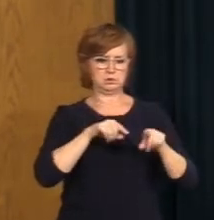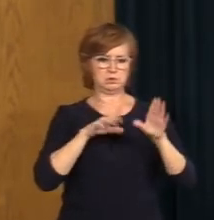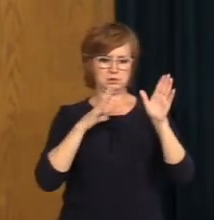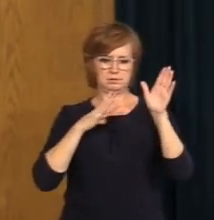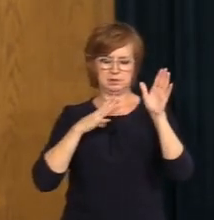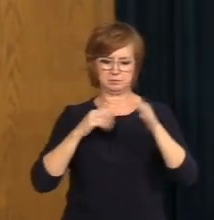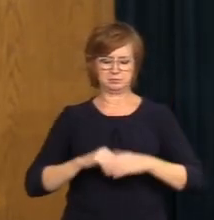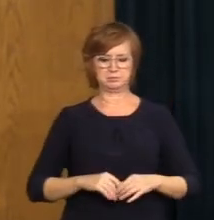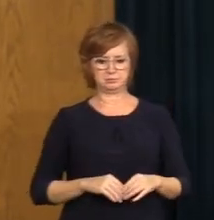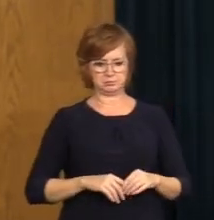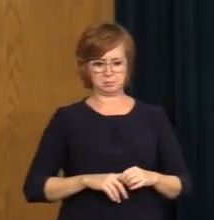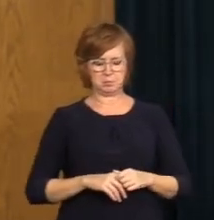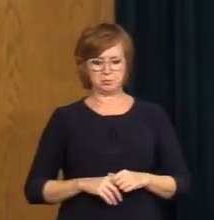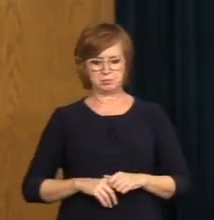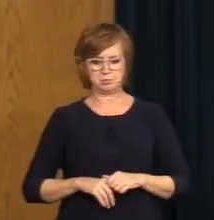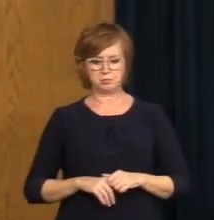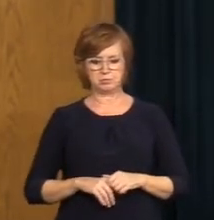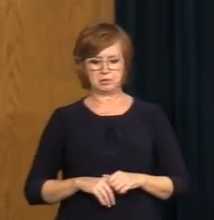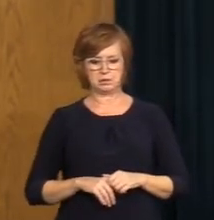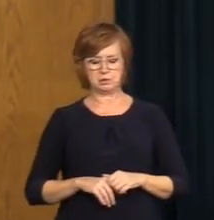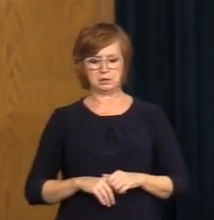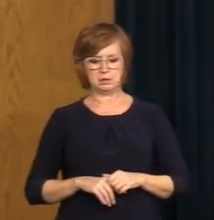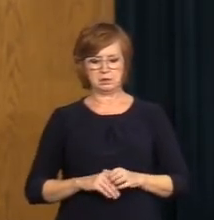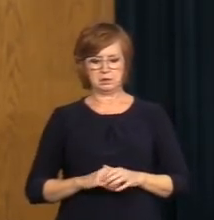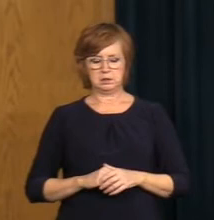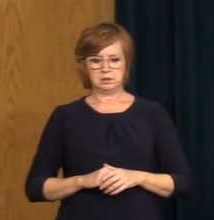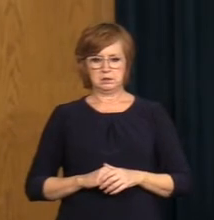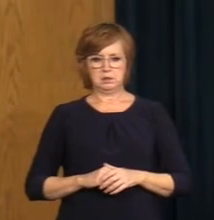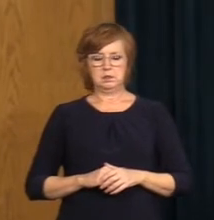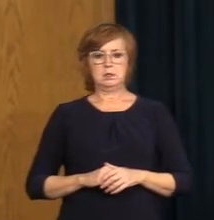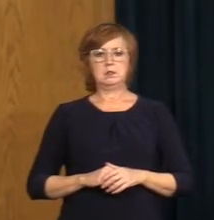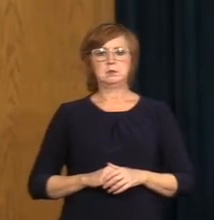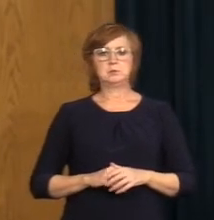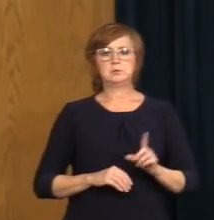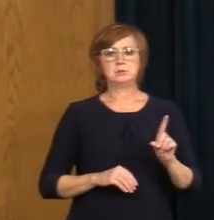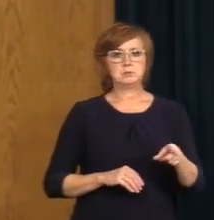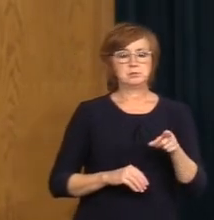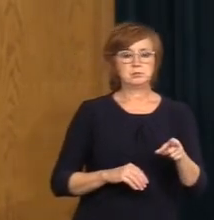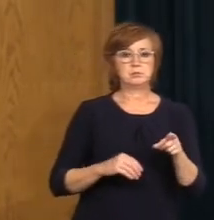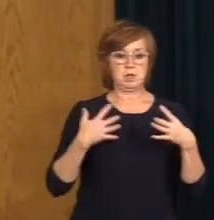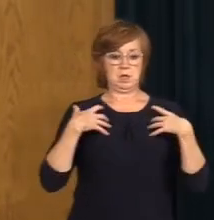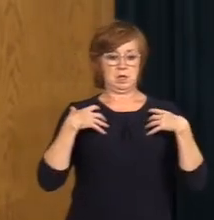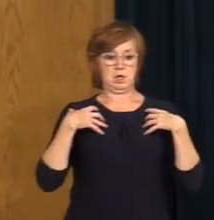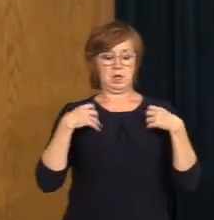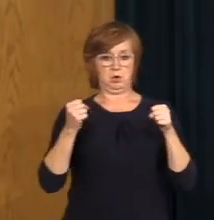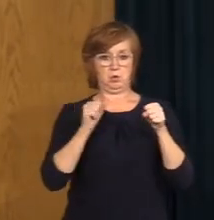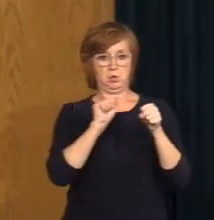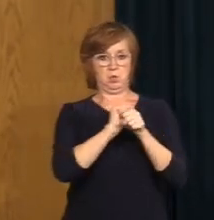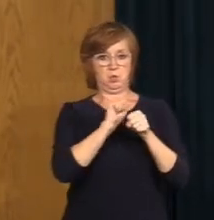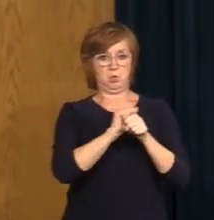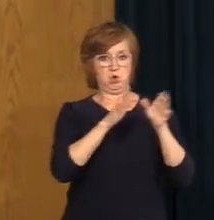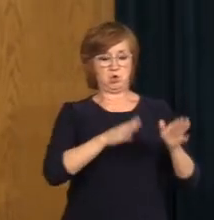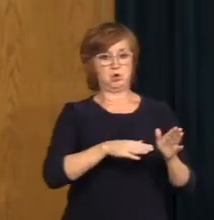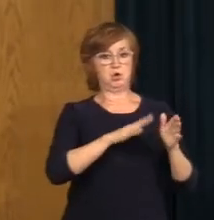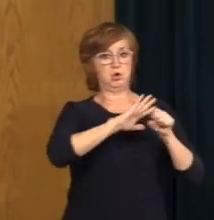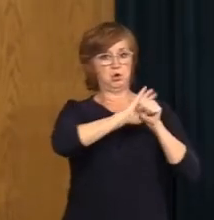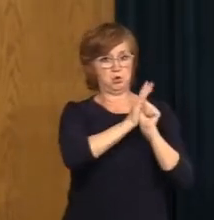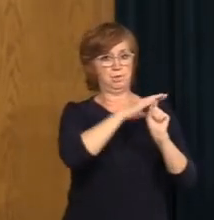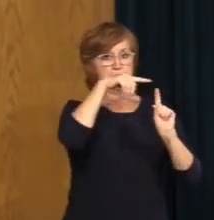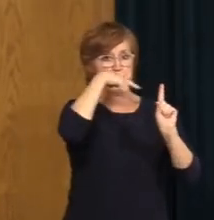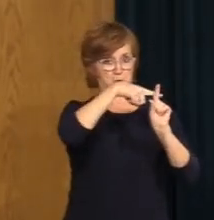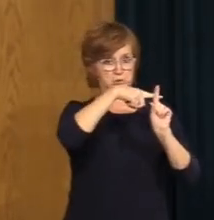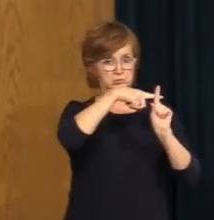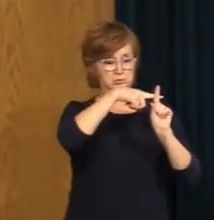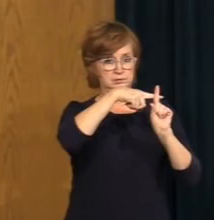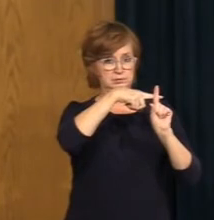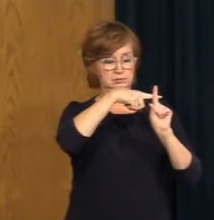Sure. So when there are healthcare workers that are COVID positive, regardless of whether they get